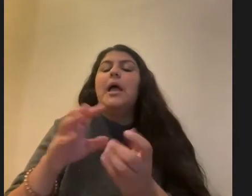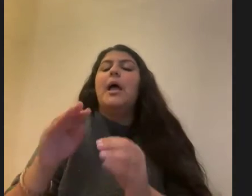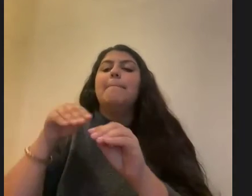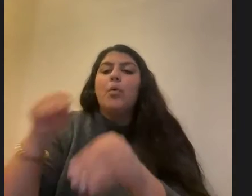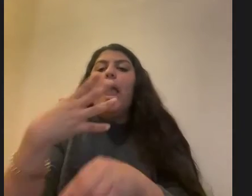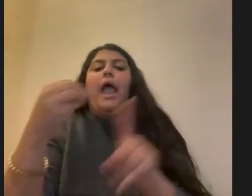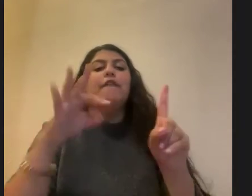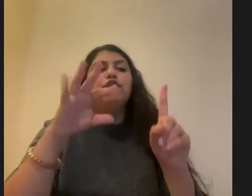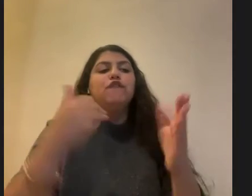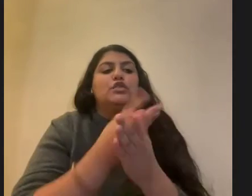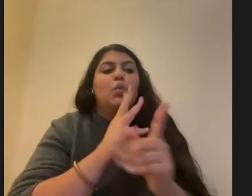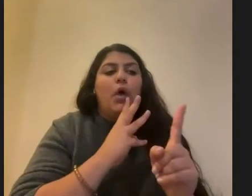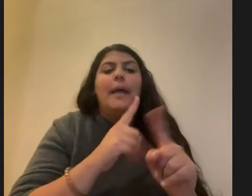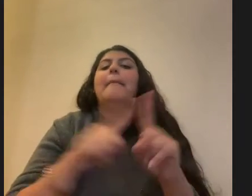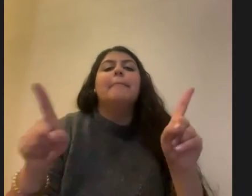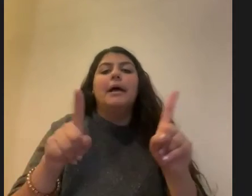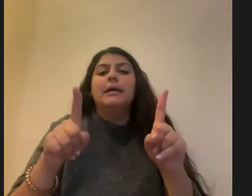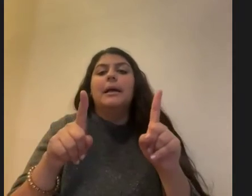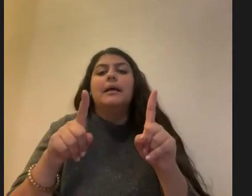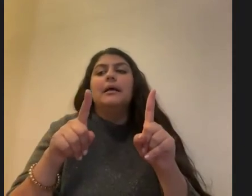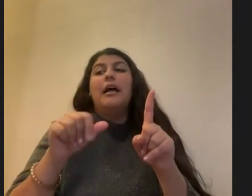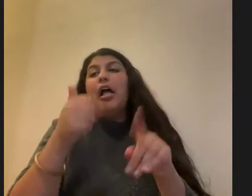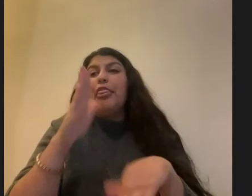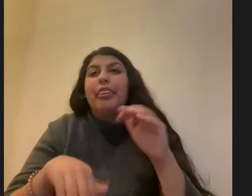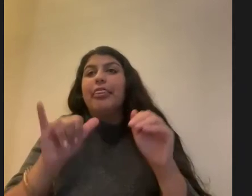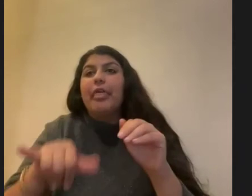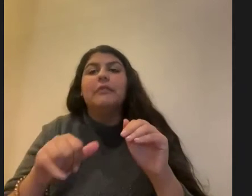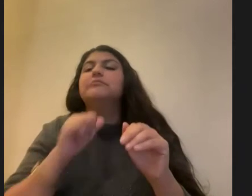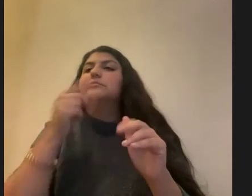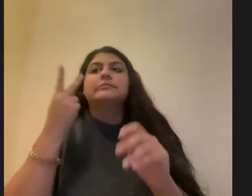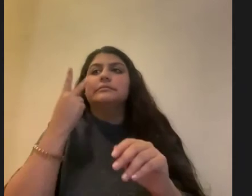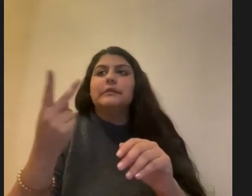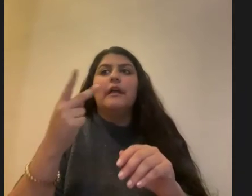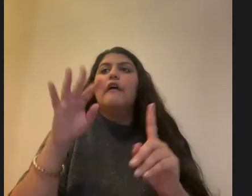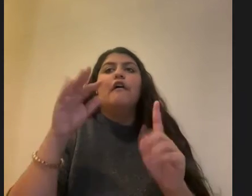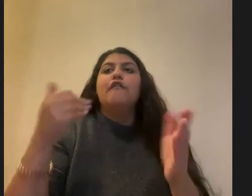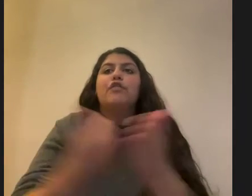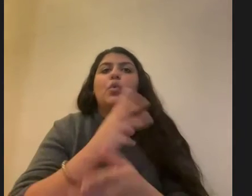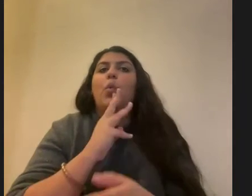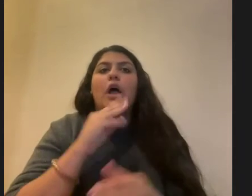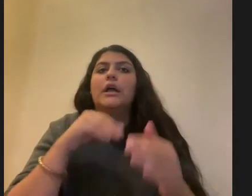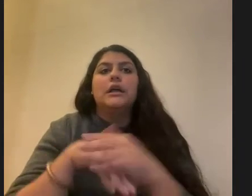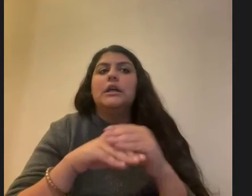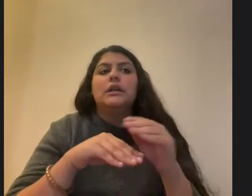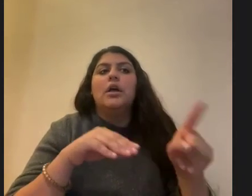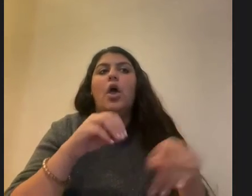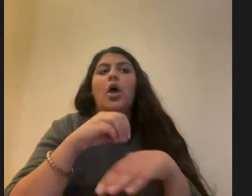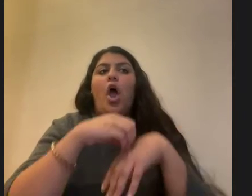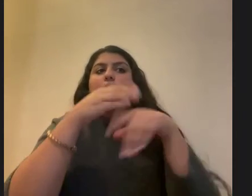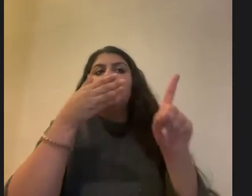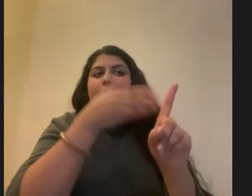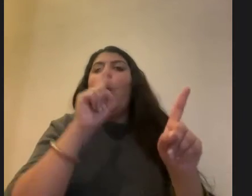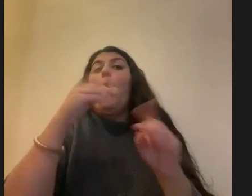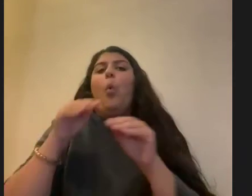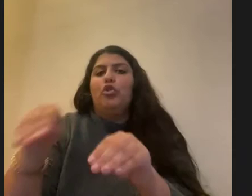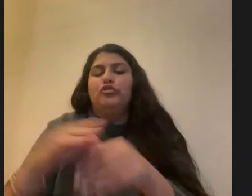they don't live in any besides that, there's no freshwater octopuses. They're only ocean animals. Very cool. Are